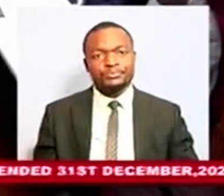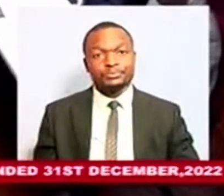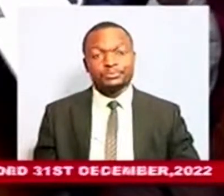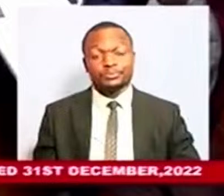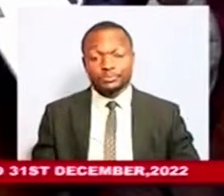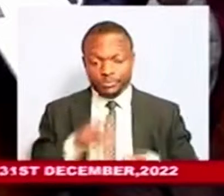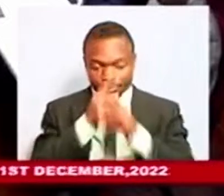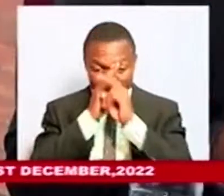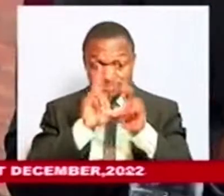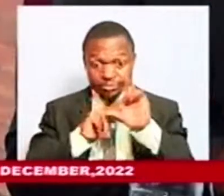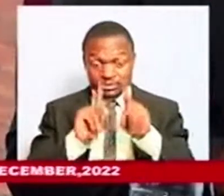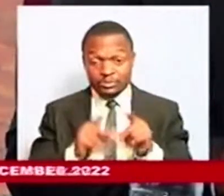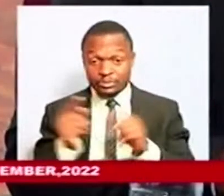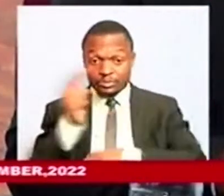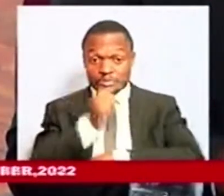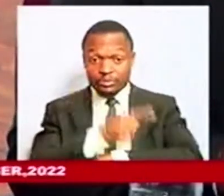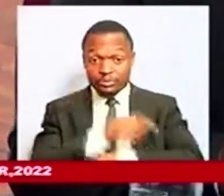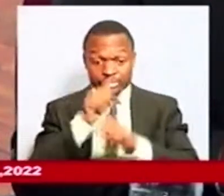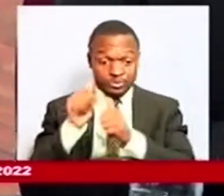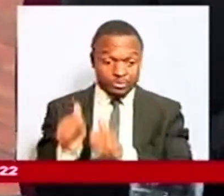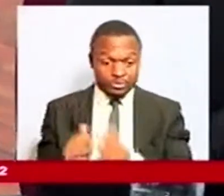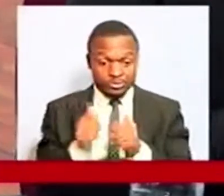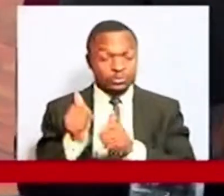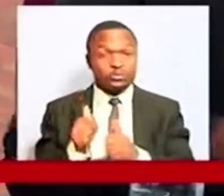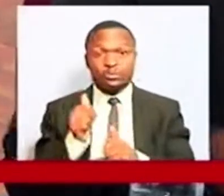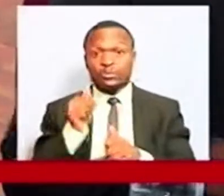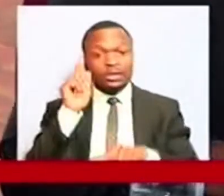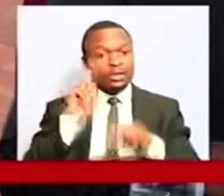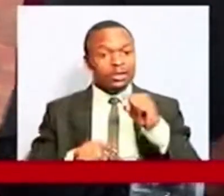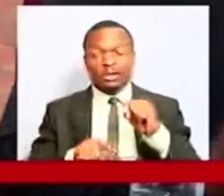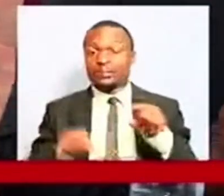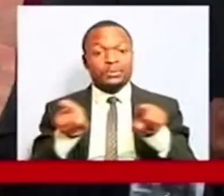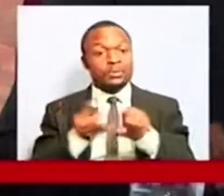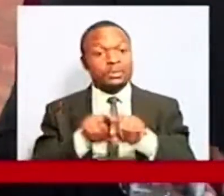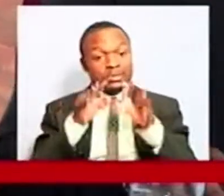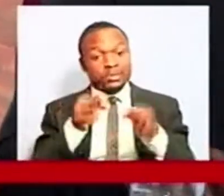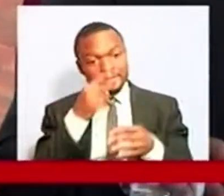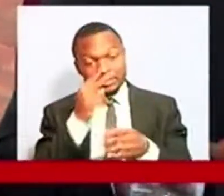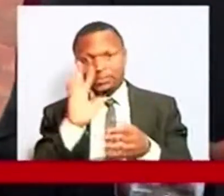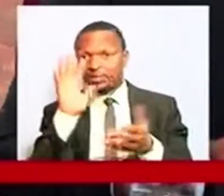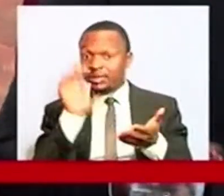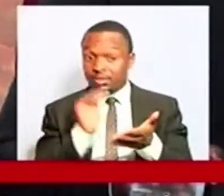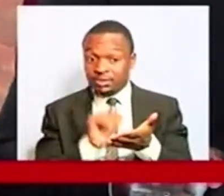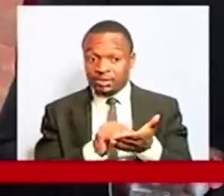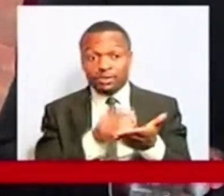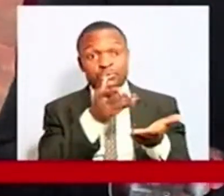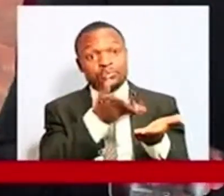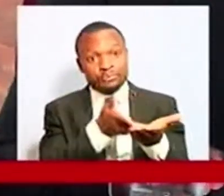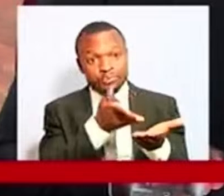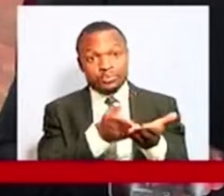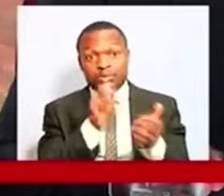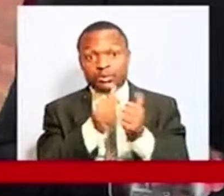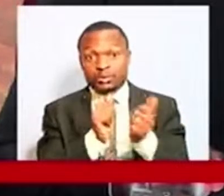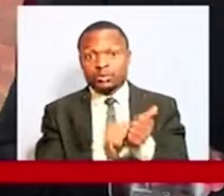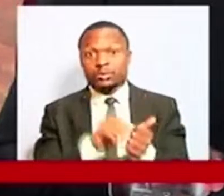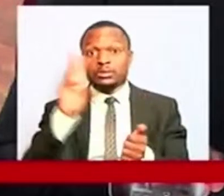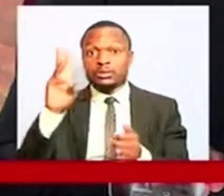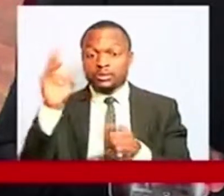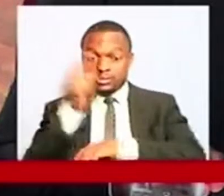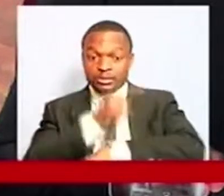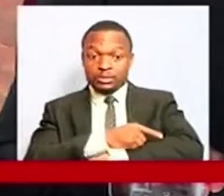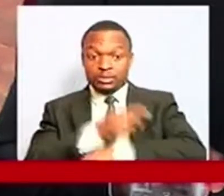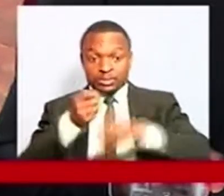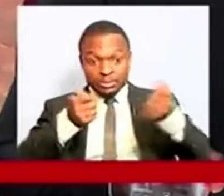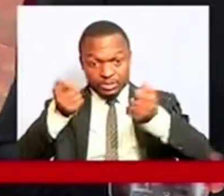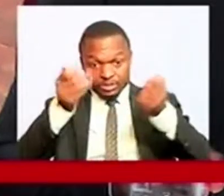Honorable Chair, the days for the activities cannot be the same. If you look at the 5,000 that is there, it's about 6 days for the